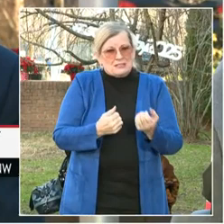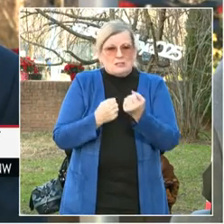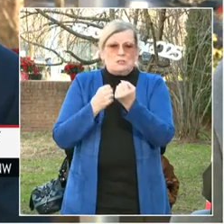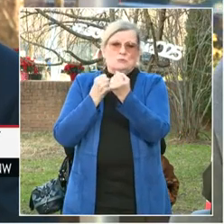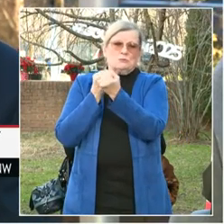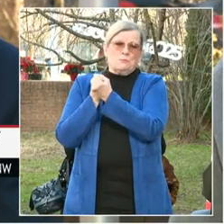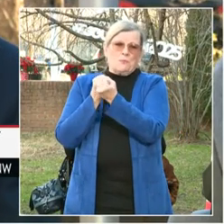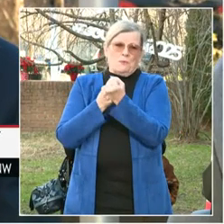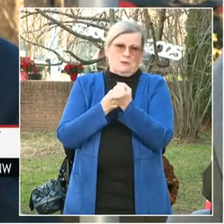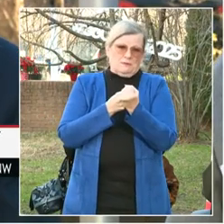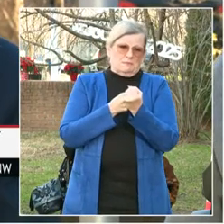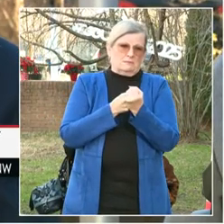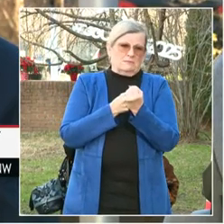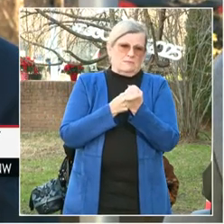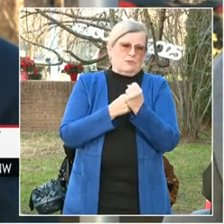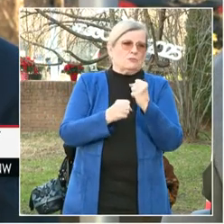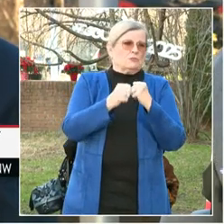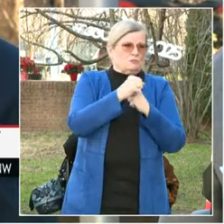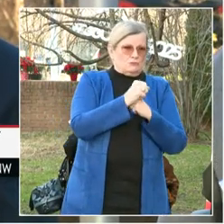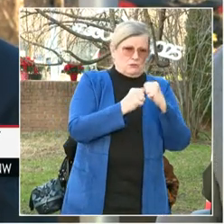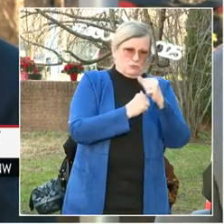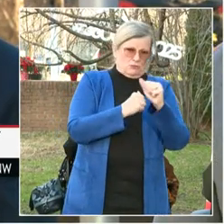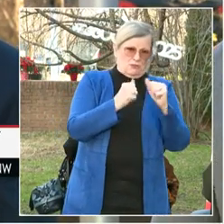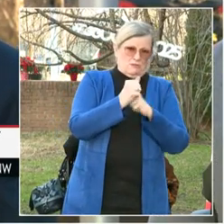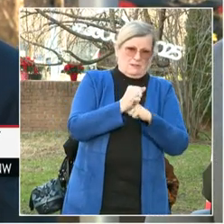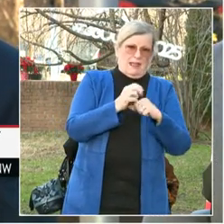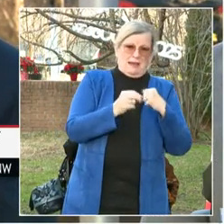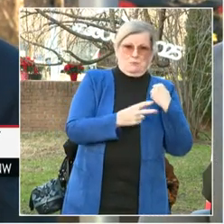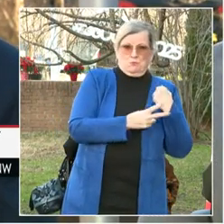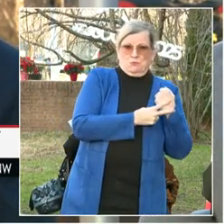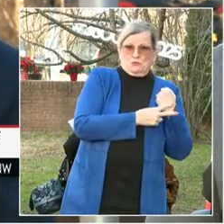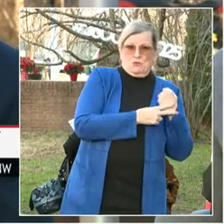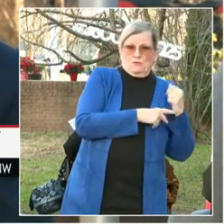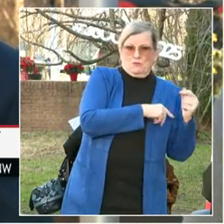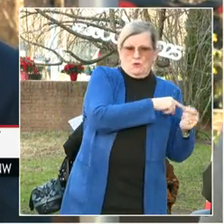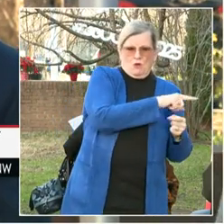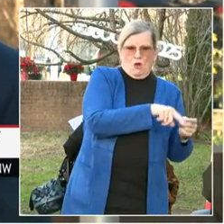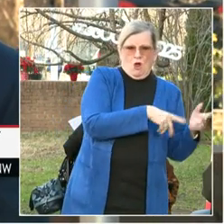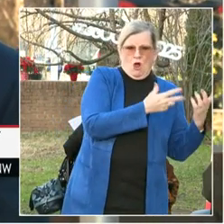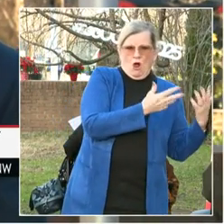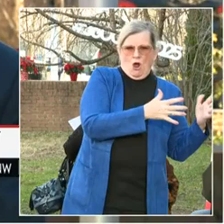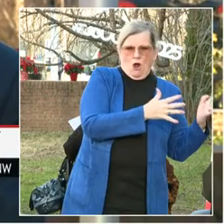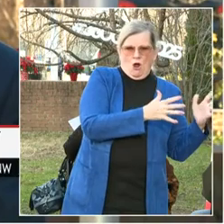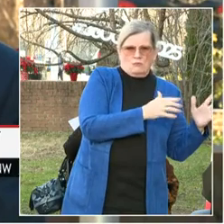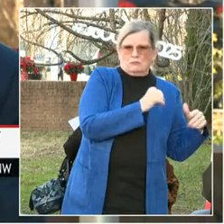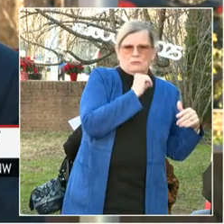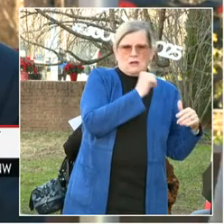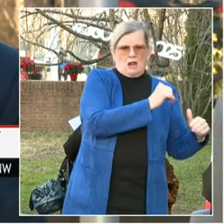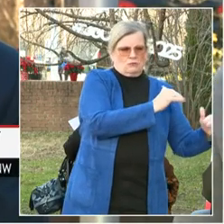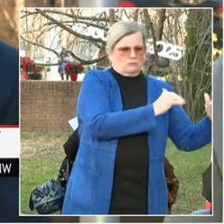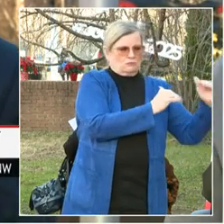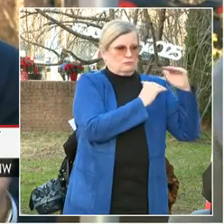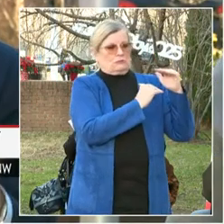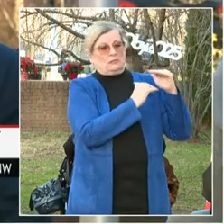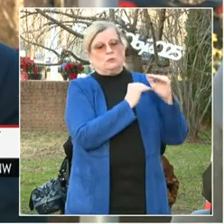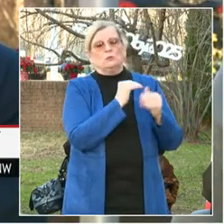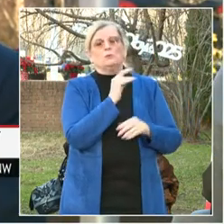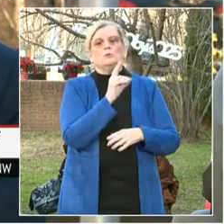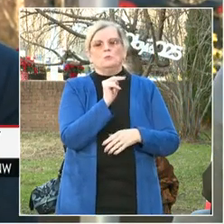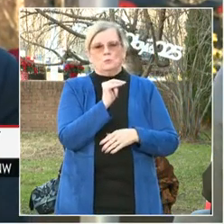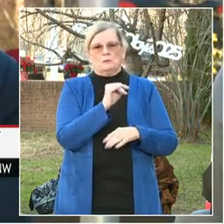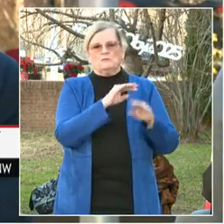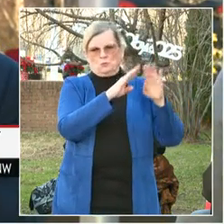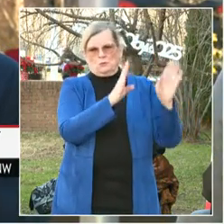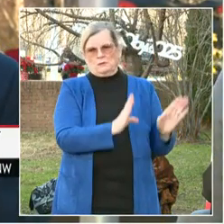new construction and converting or preserving existing unrestricted units as affordable units for low-income households. There you